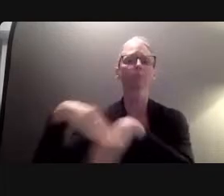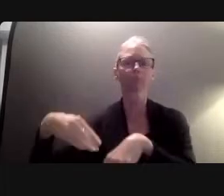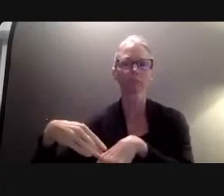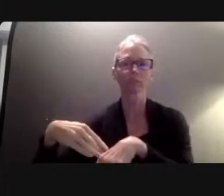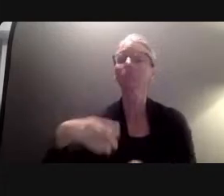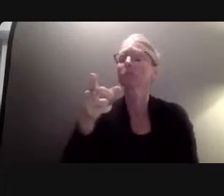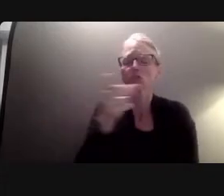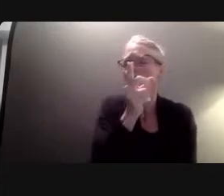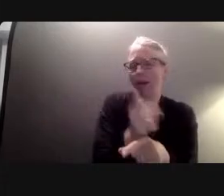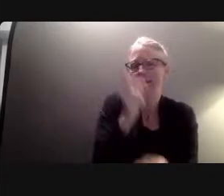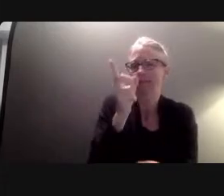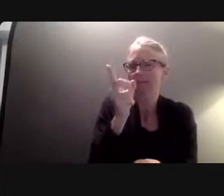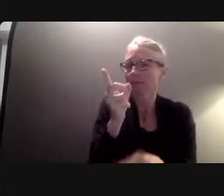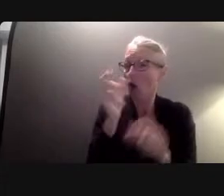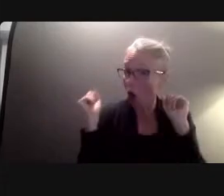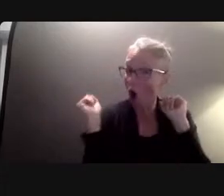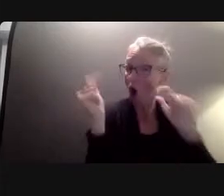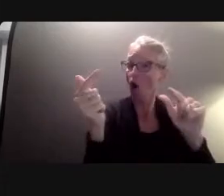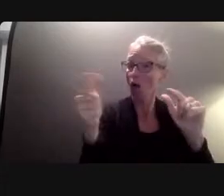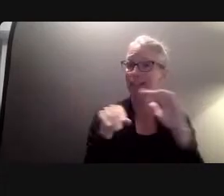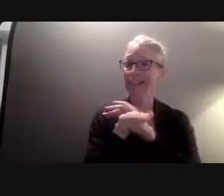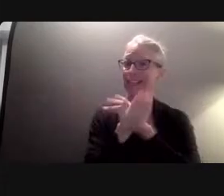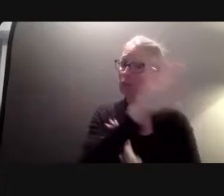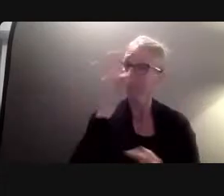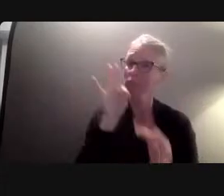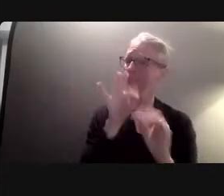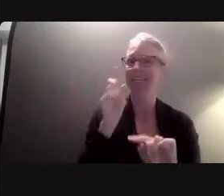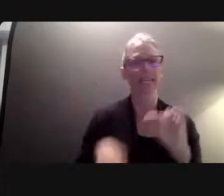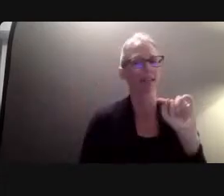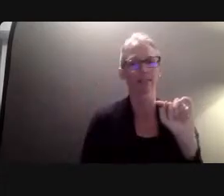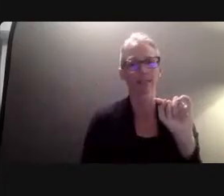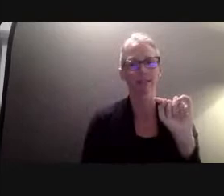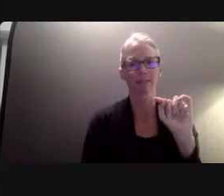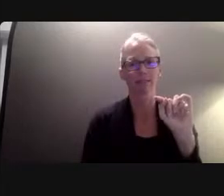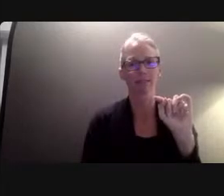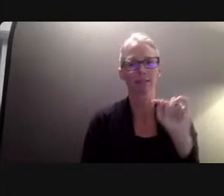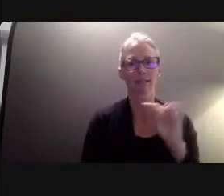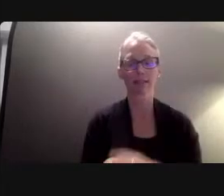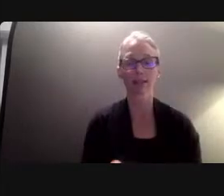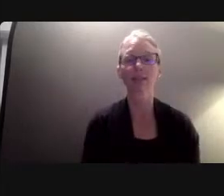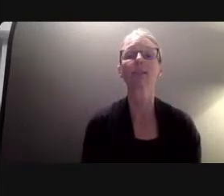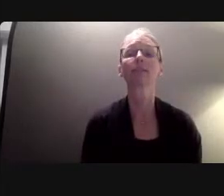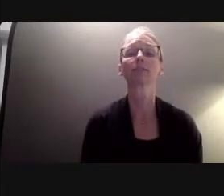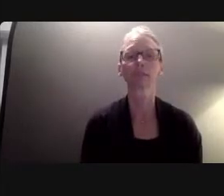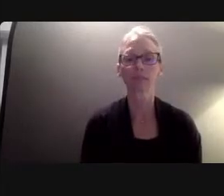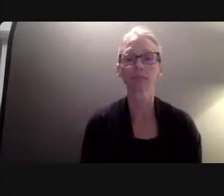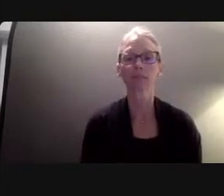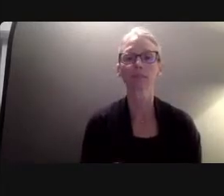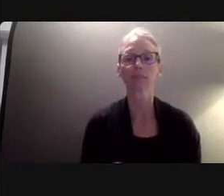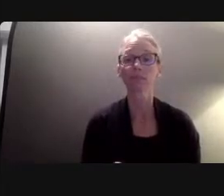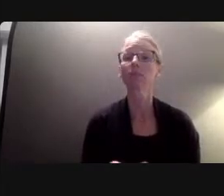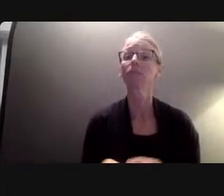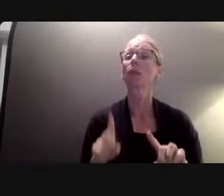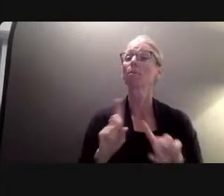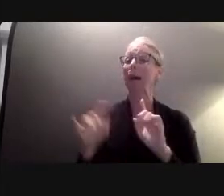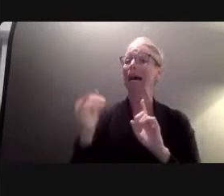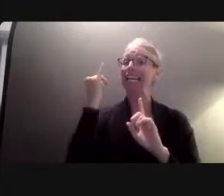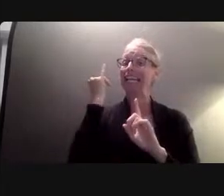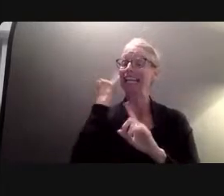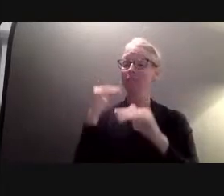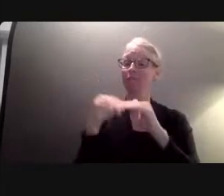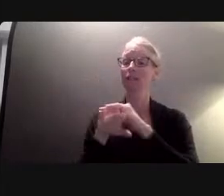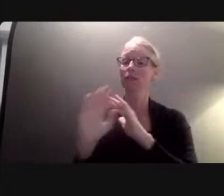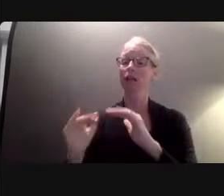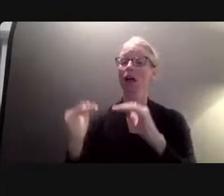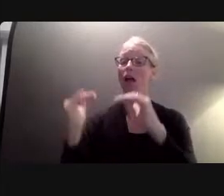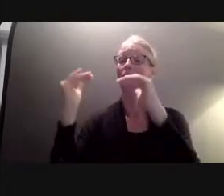all trails accessible, but it actually helps sustain the trail for a lot longer, where you don't have to